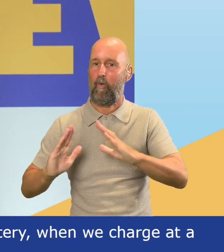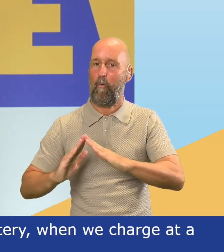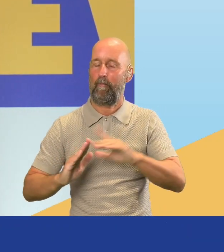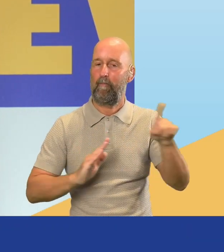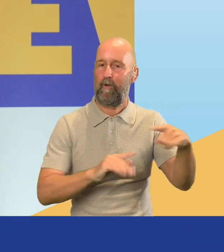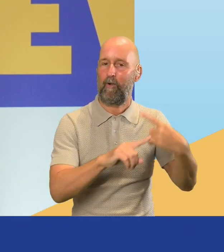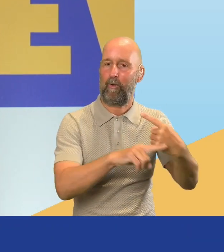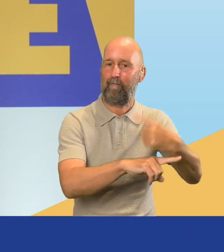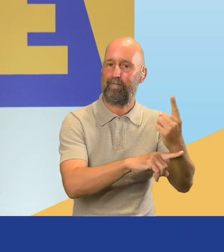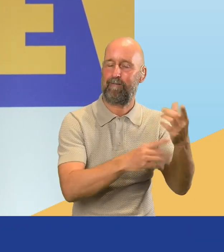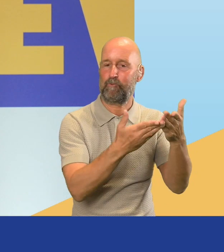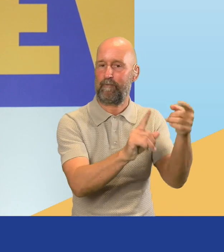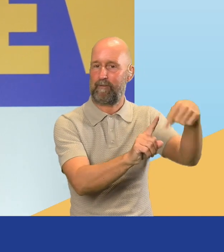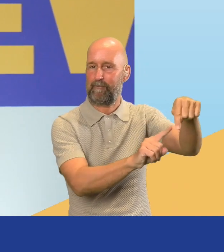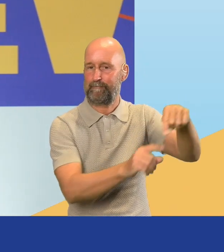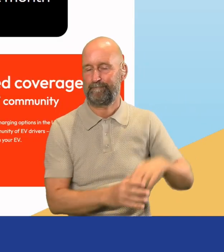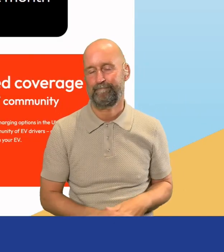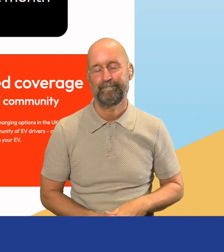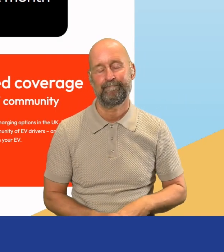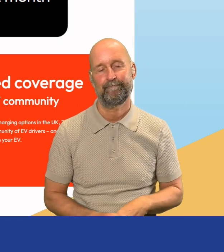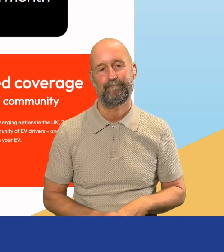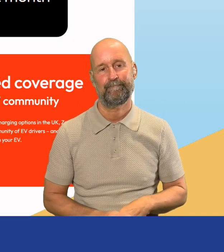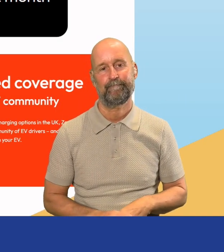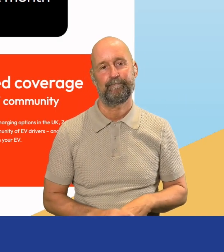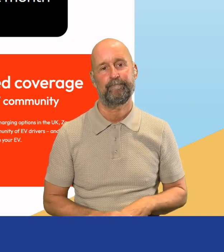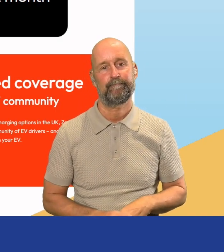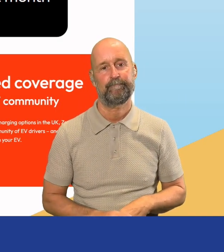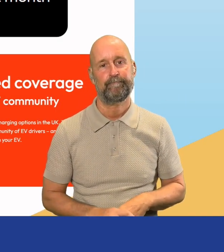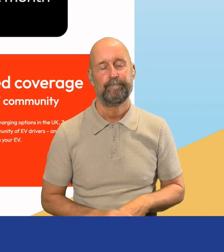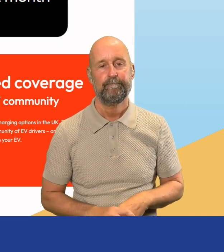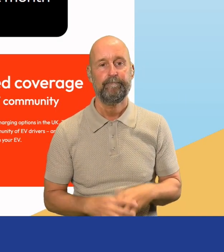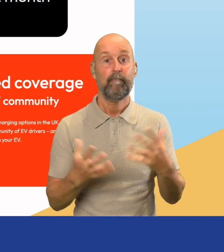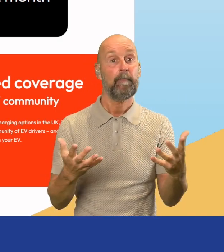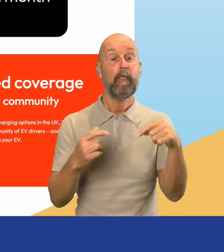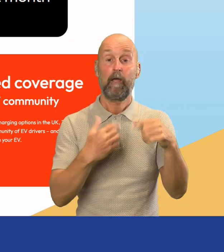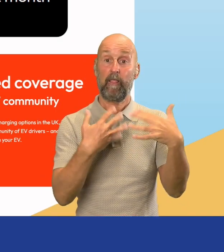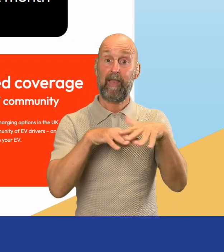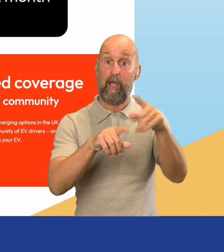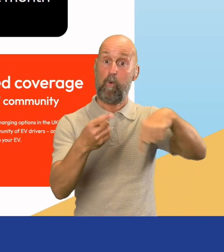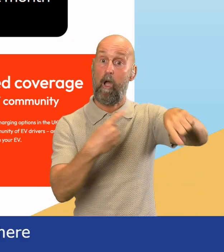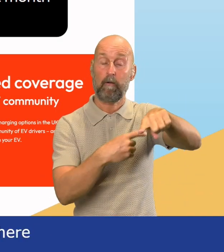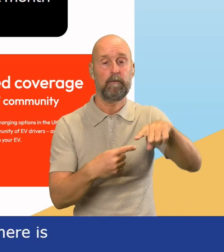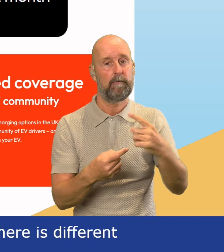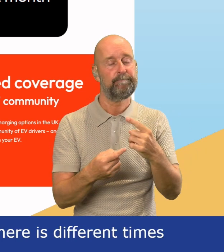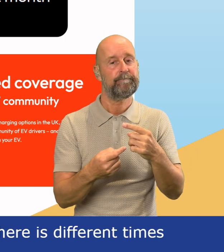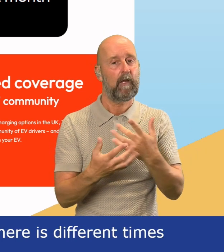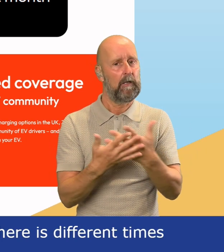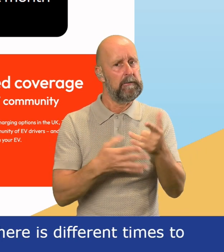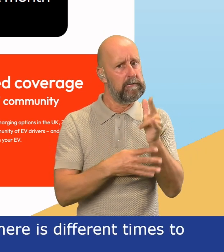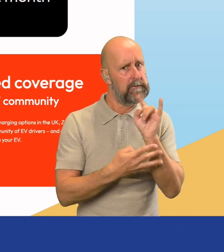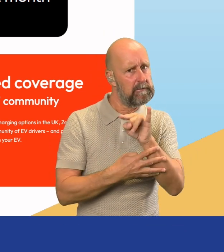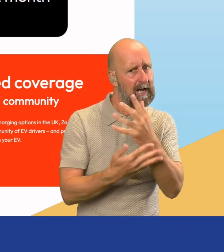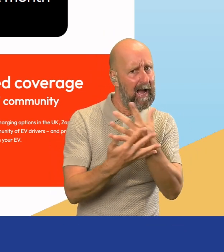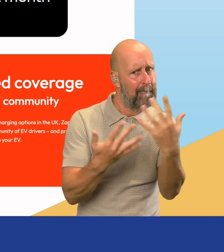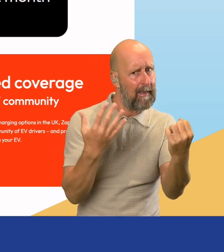when you charge at a service station. So what about chargers in the network? Often we kind of have doubts around how many chargers